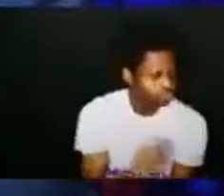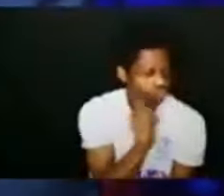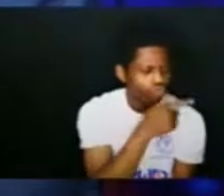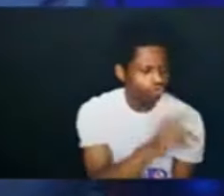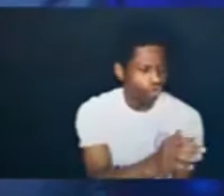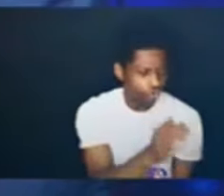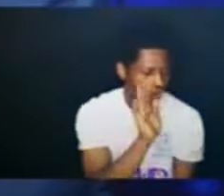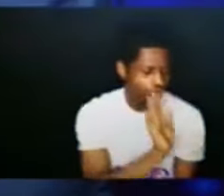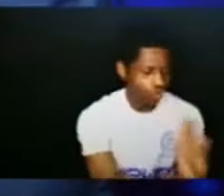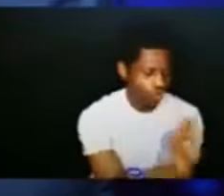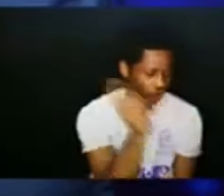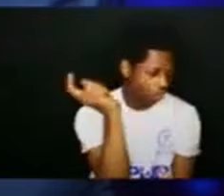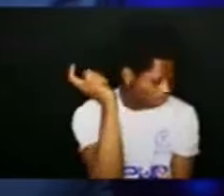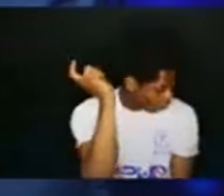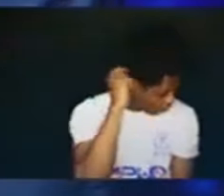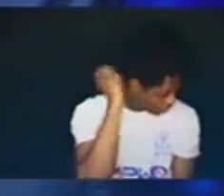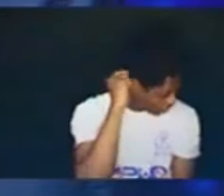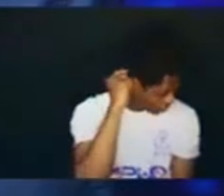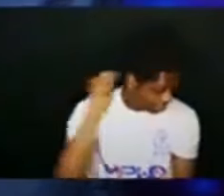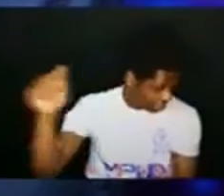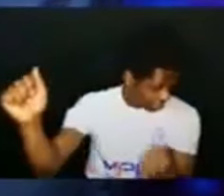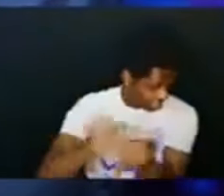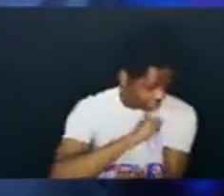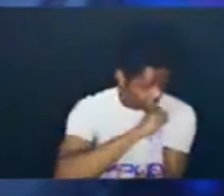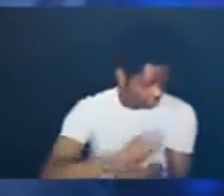as with a hot iron.